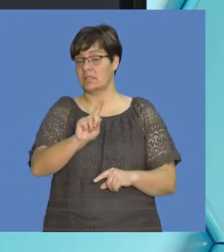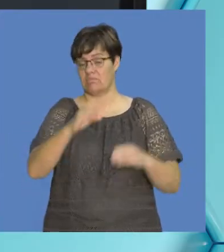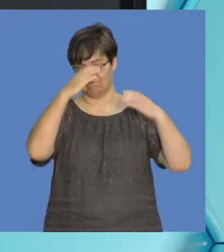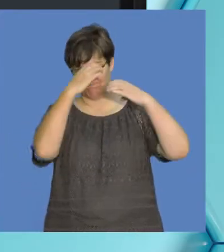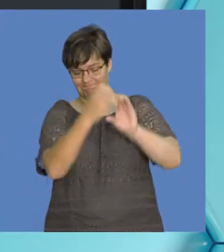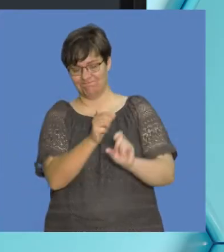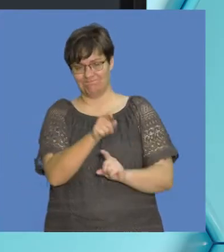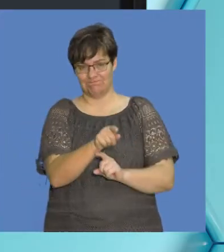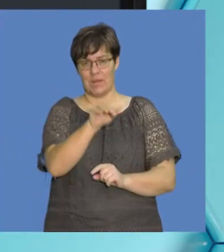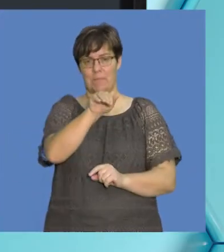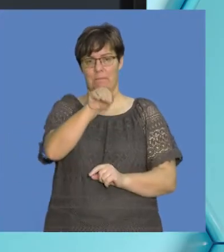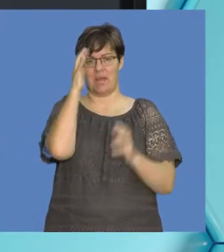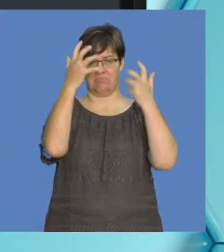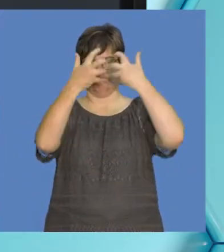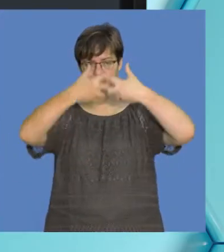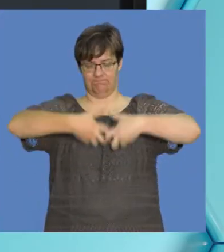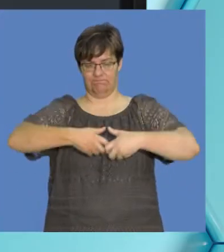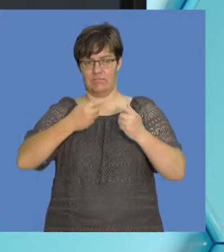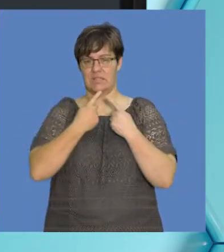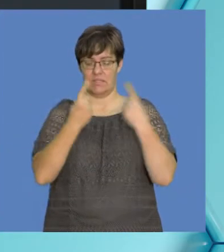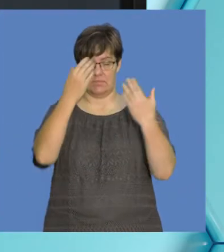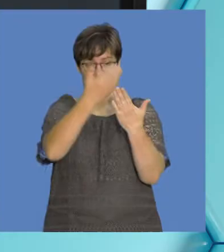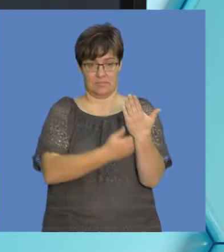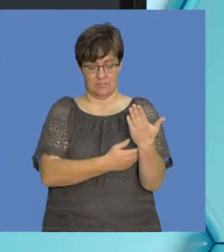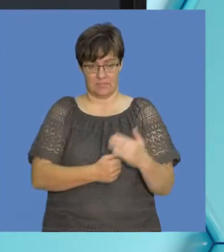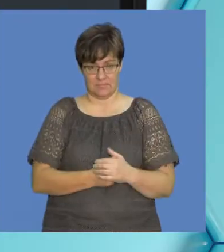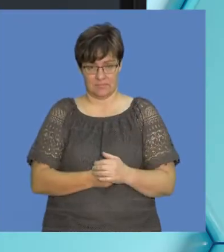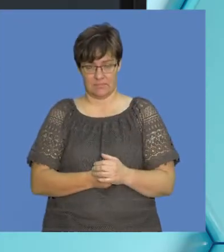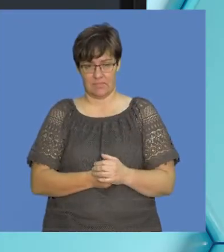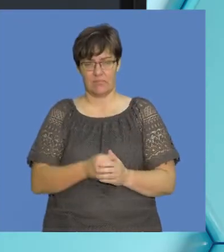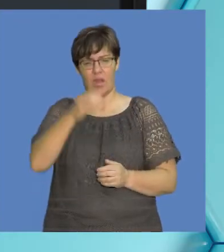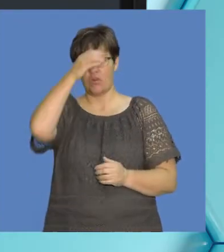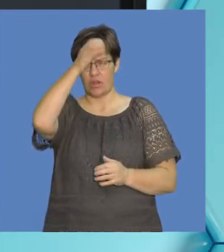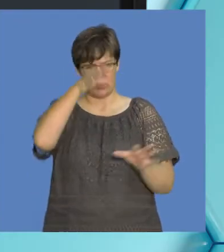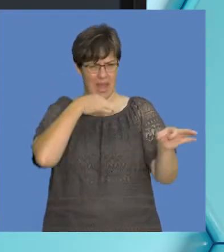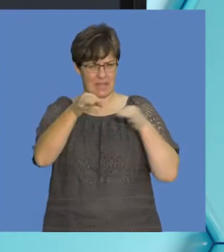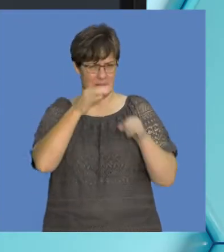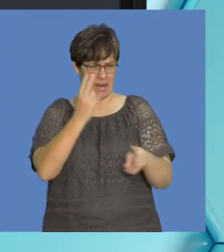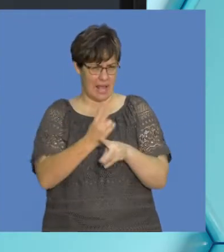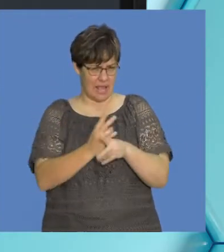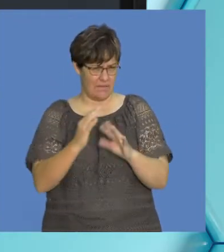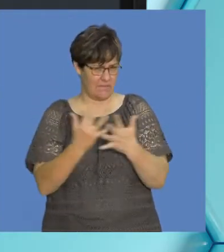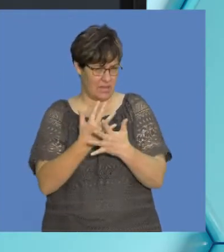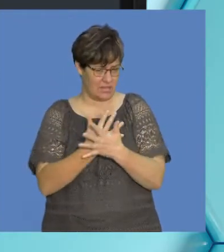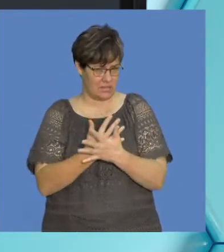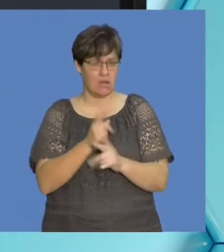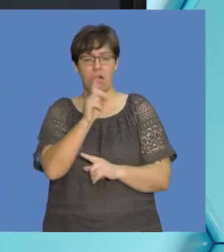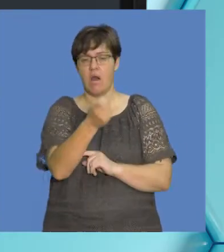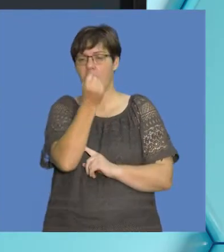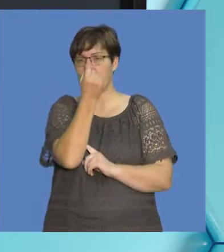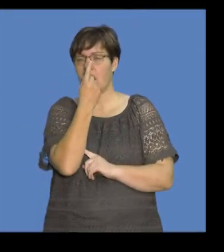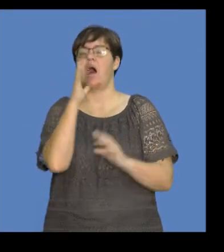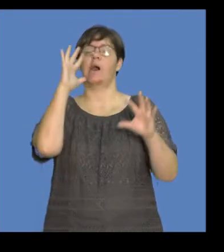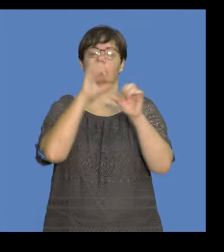concentrating on the bank reconciliation statement. Let's just go through this concept again very quickly so that we understand where we